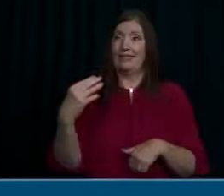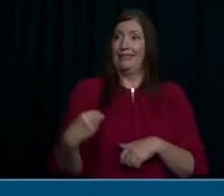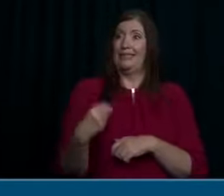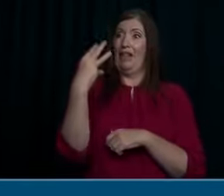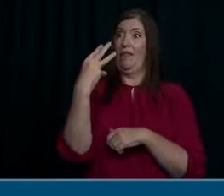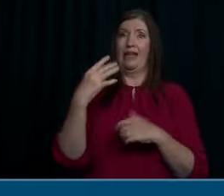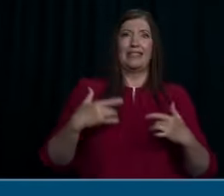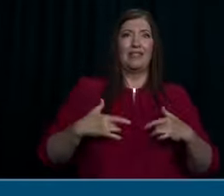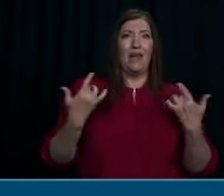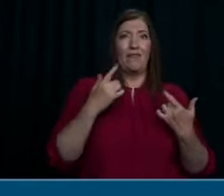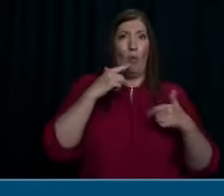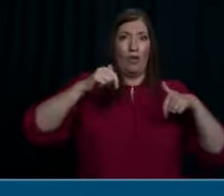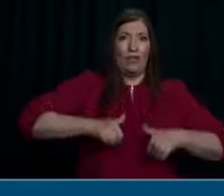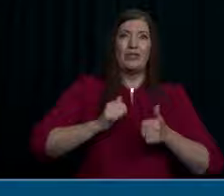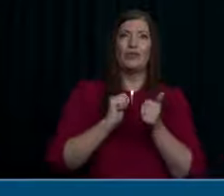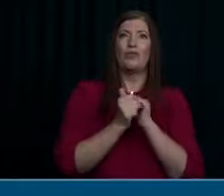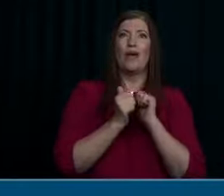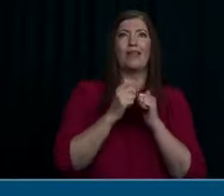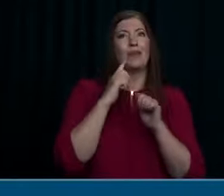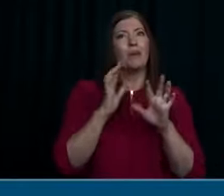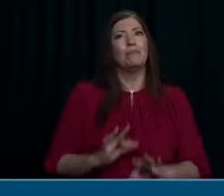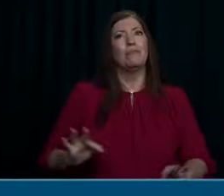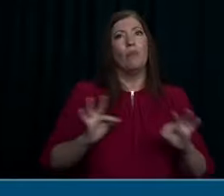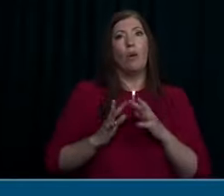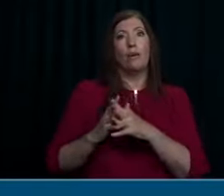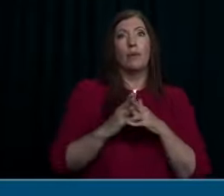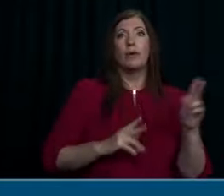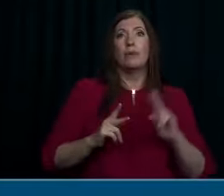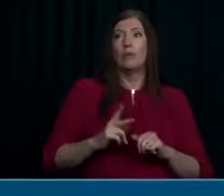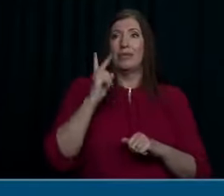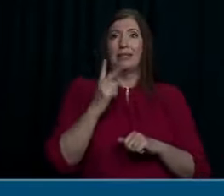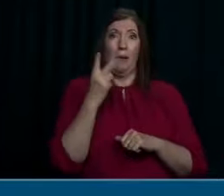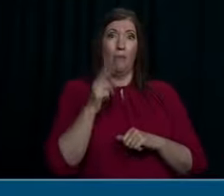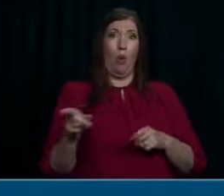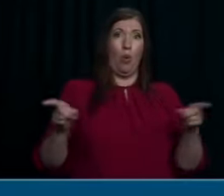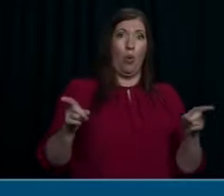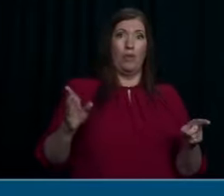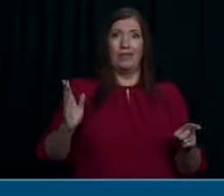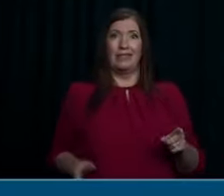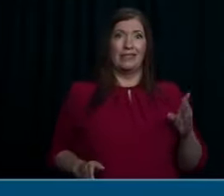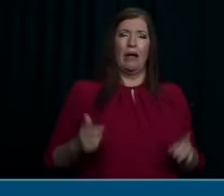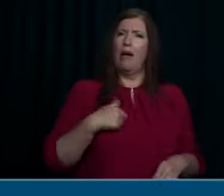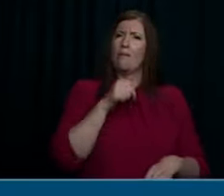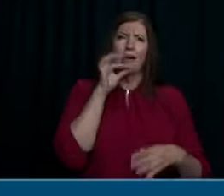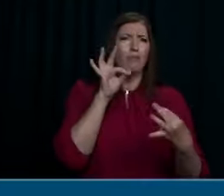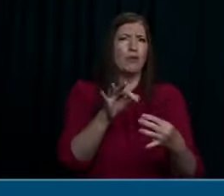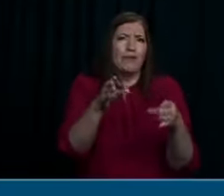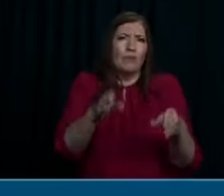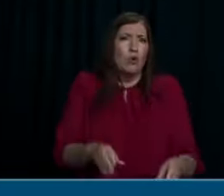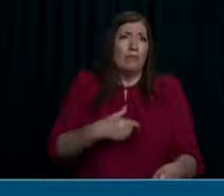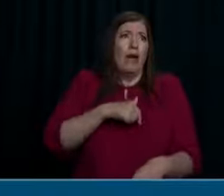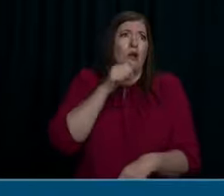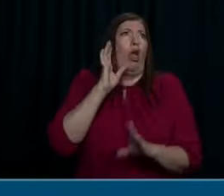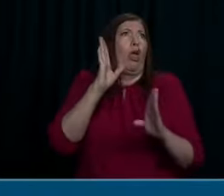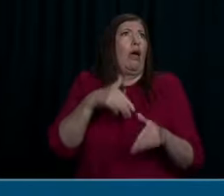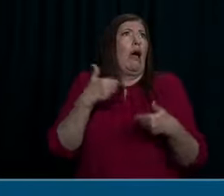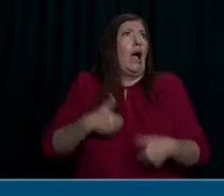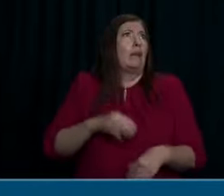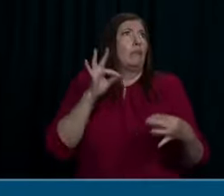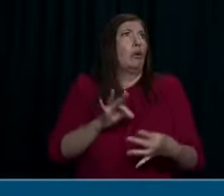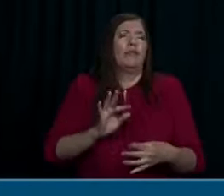have in this race, and I think it's important that the American people get to see both sides of it. I'm not a perfect person. I don't pretend to be.